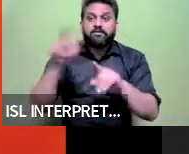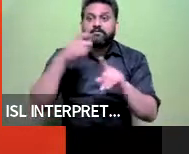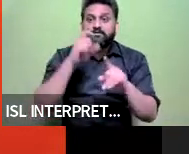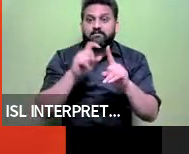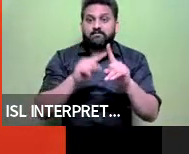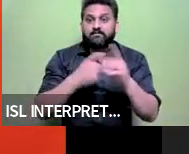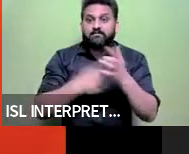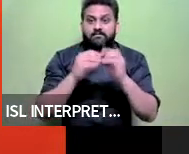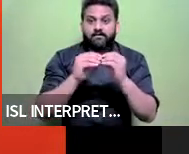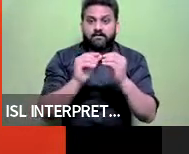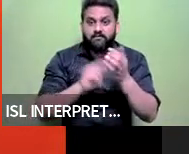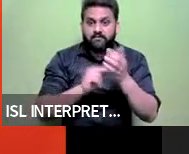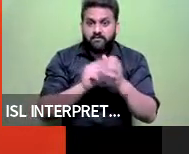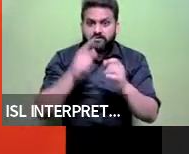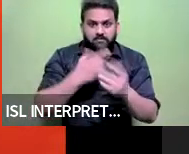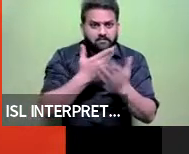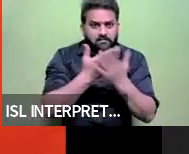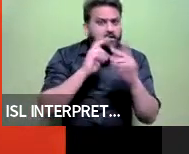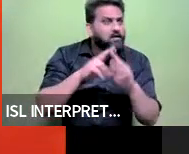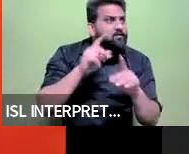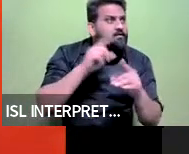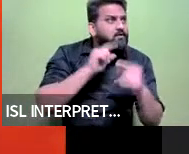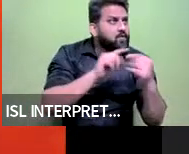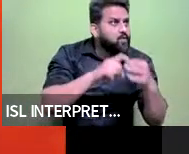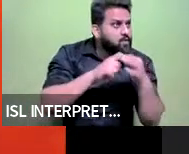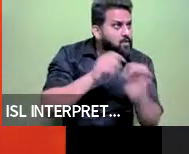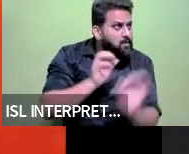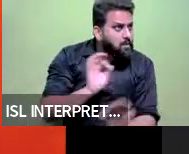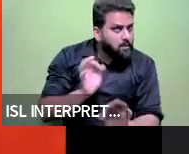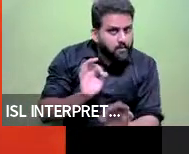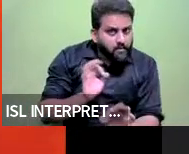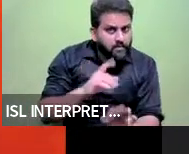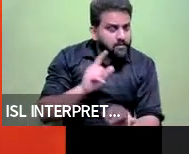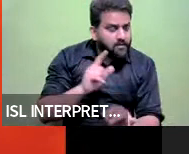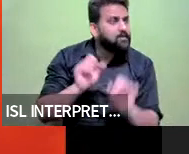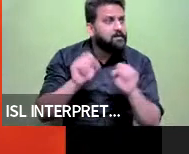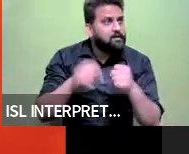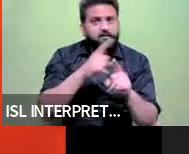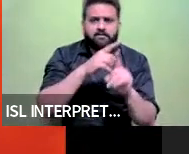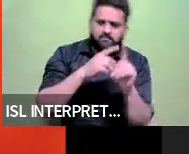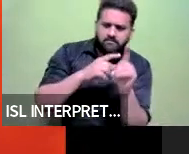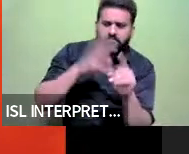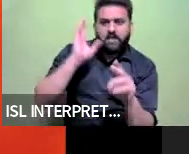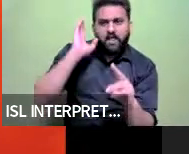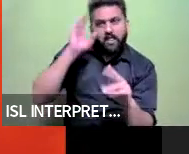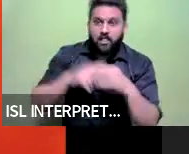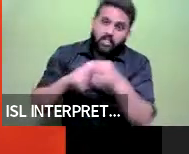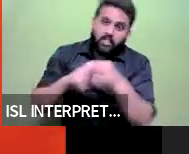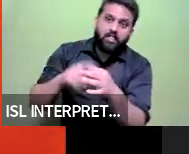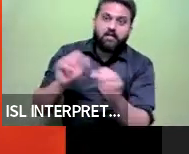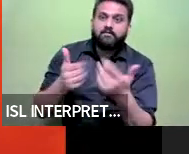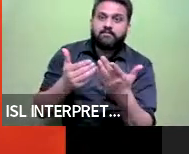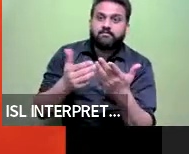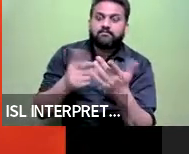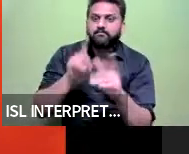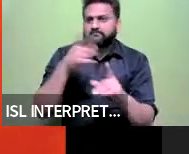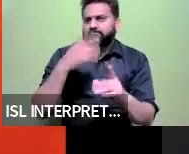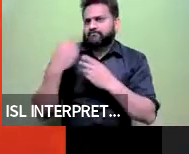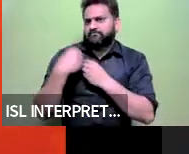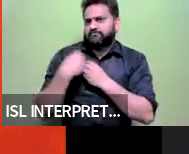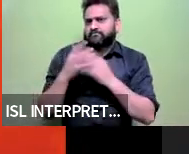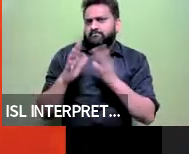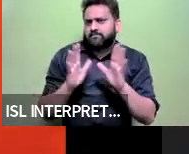that you have no further, if you have no question, then I will move, then the tribunal will definitely ask you a question. It's not that you are running